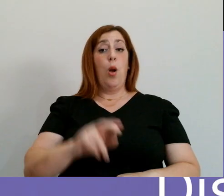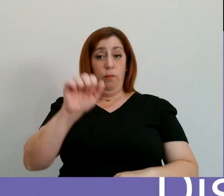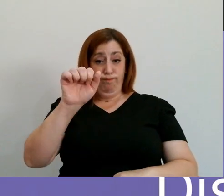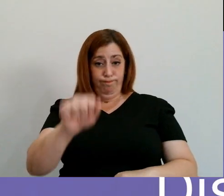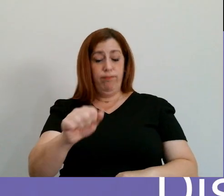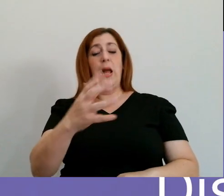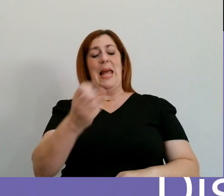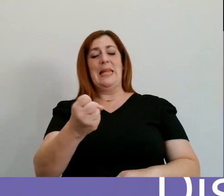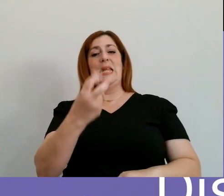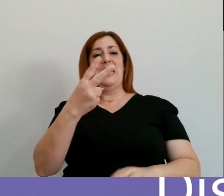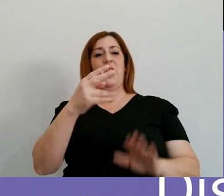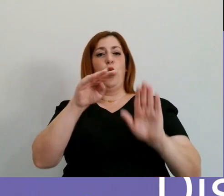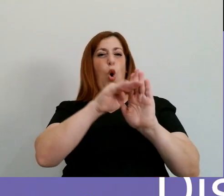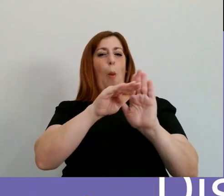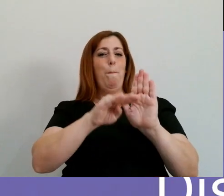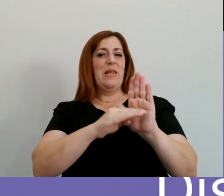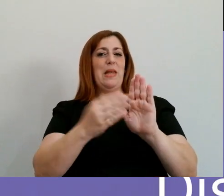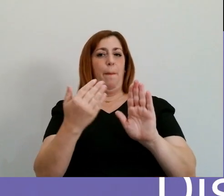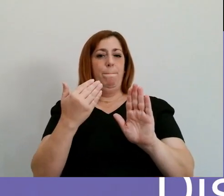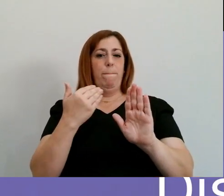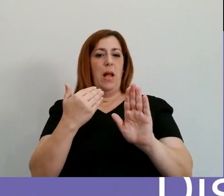Okay, so we had some comments on